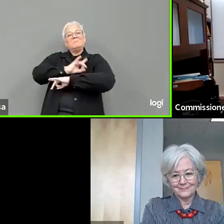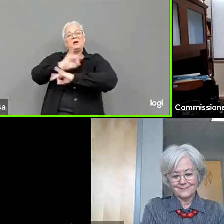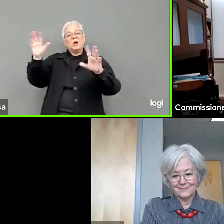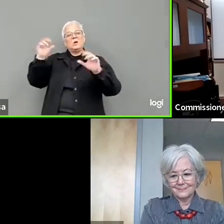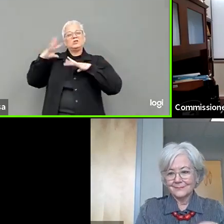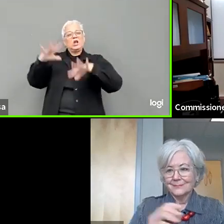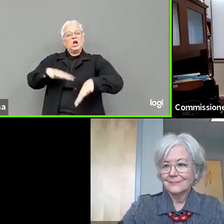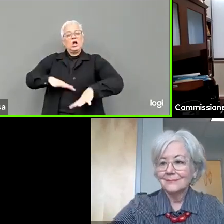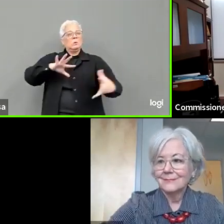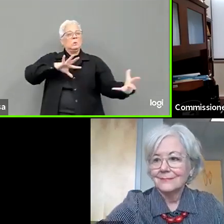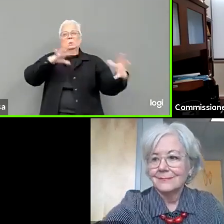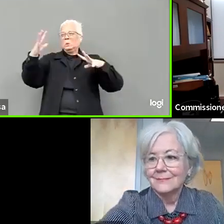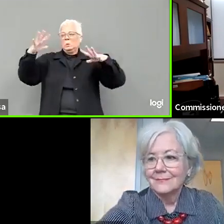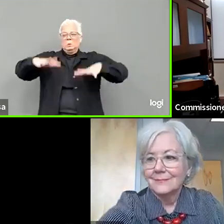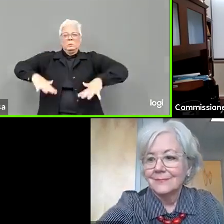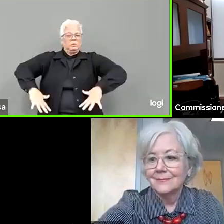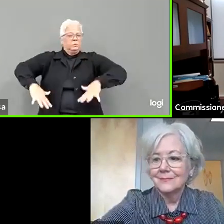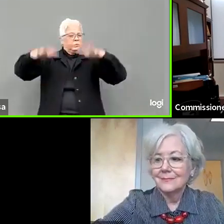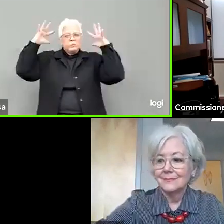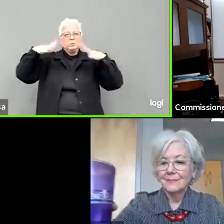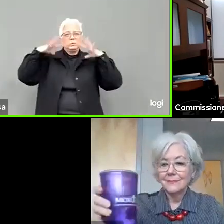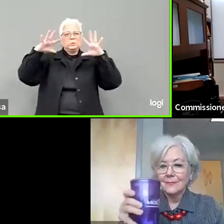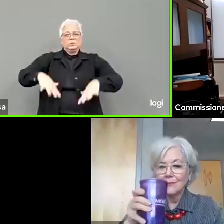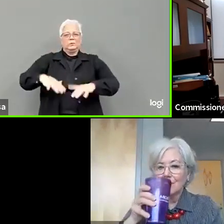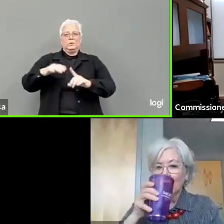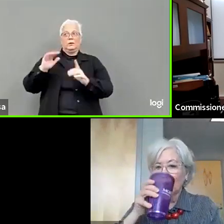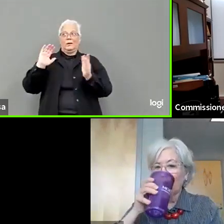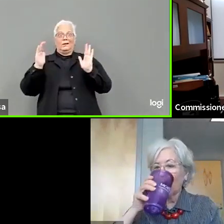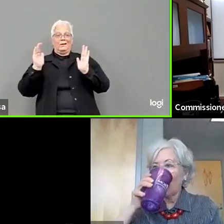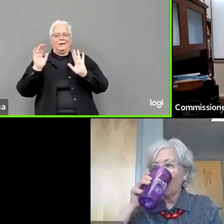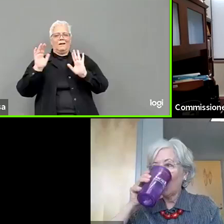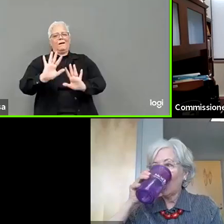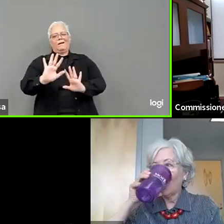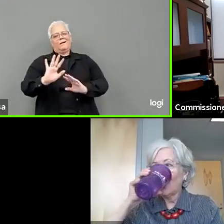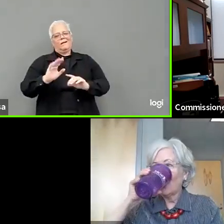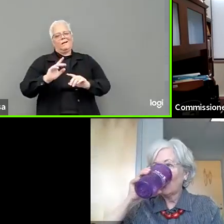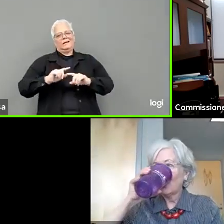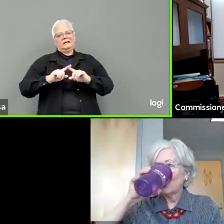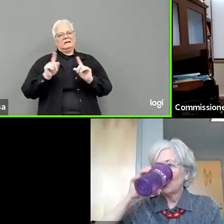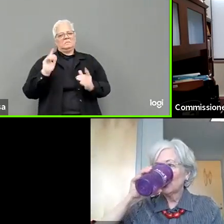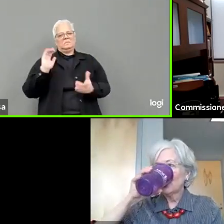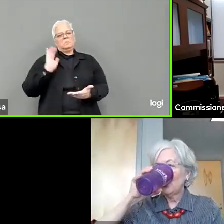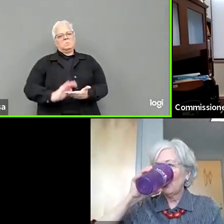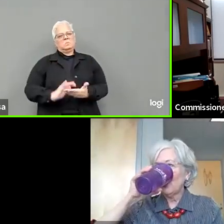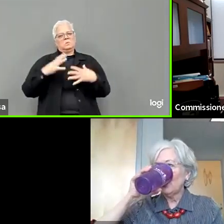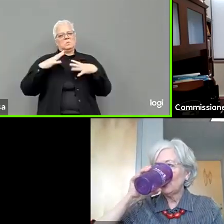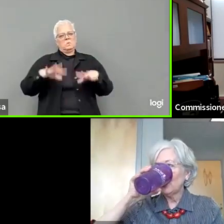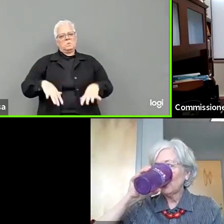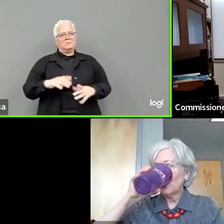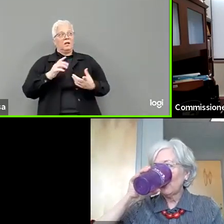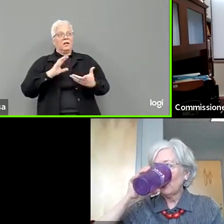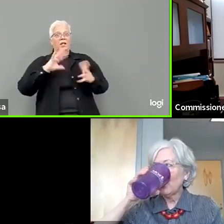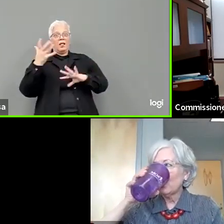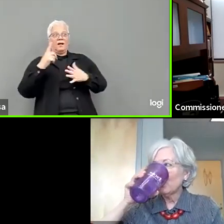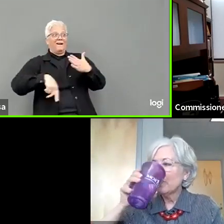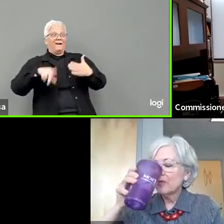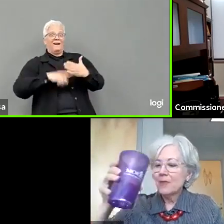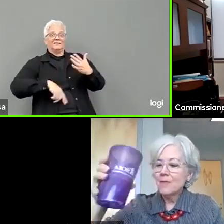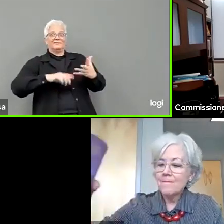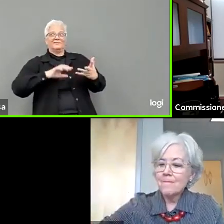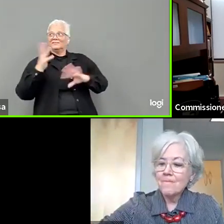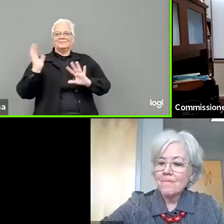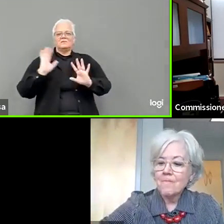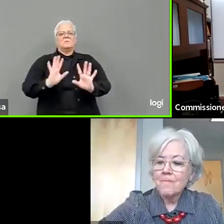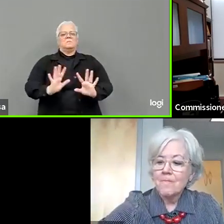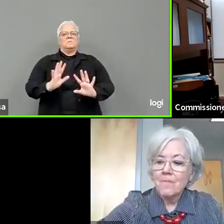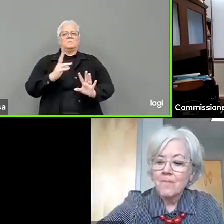relief plan going through Congress right now provides for $350 billion to municipal governments across the country to help with budget crunches and